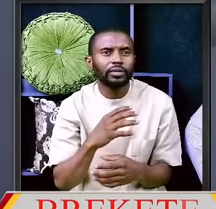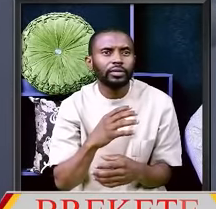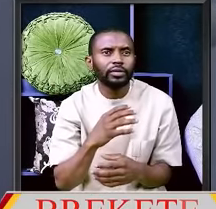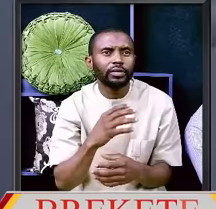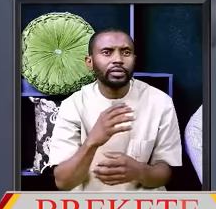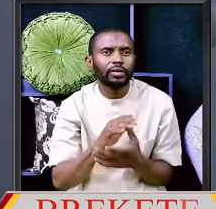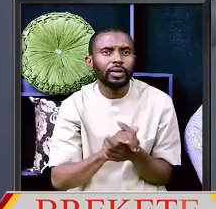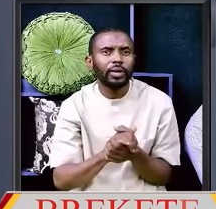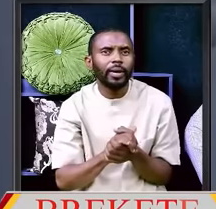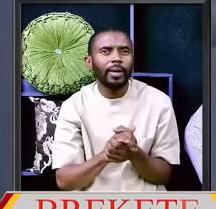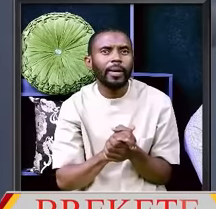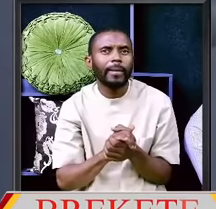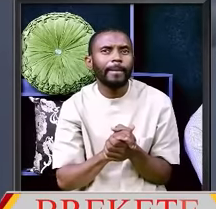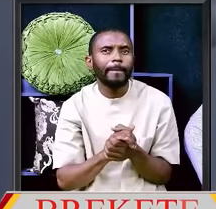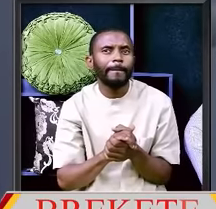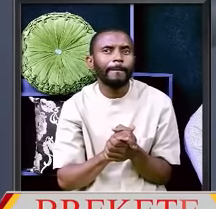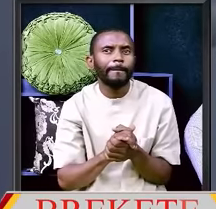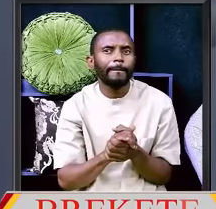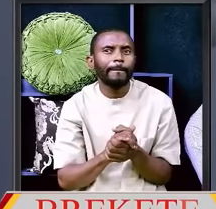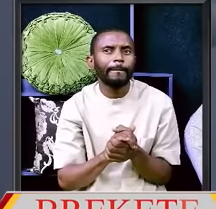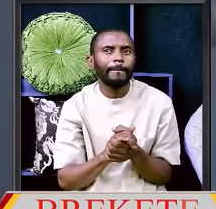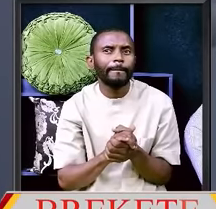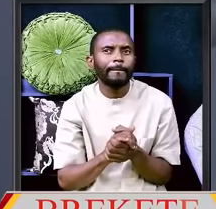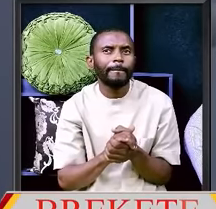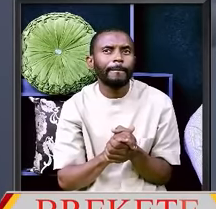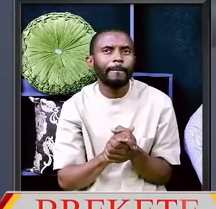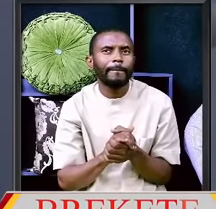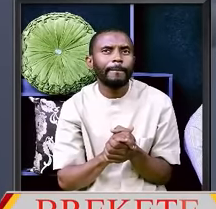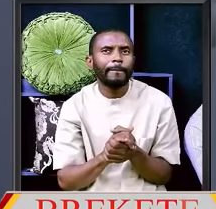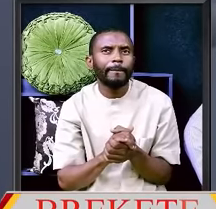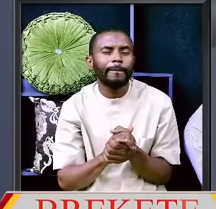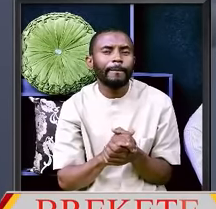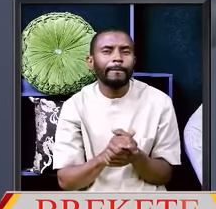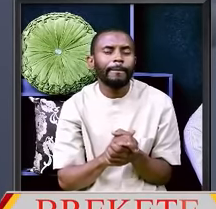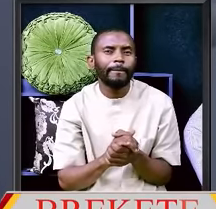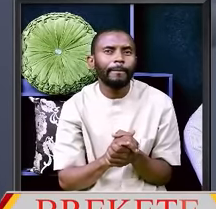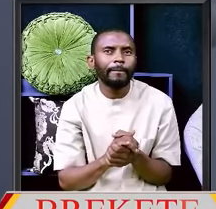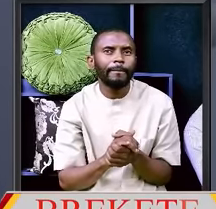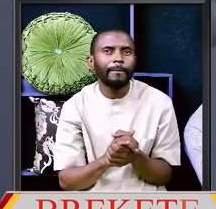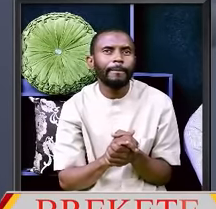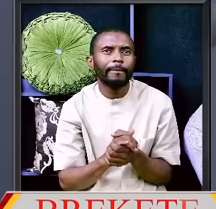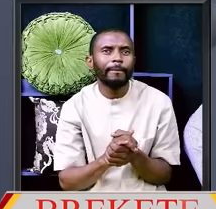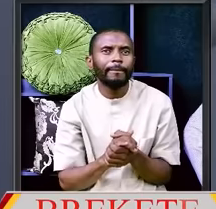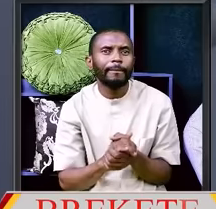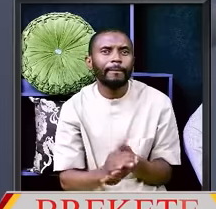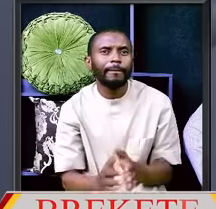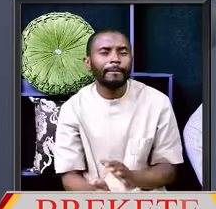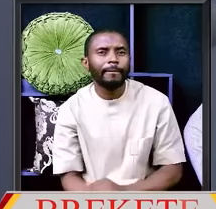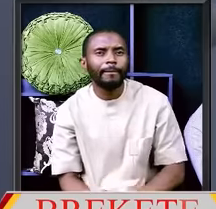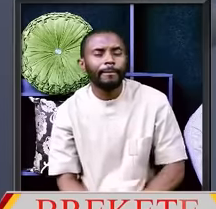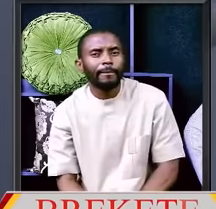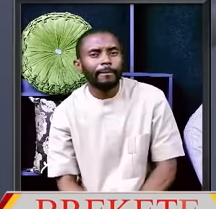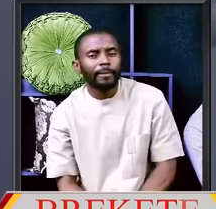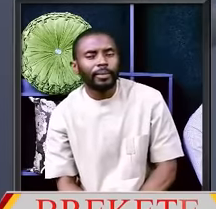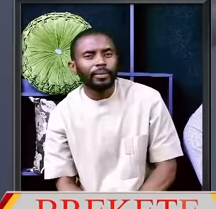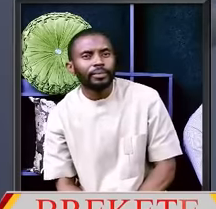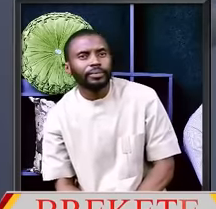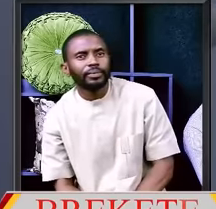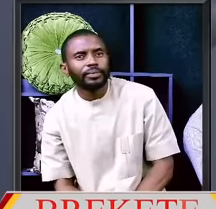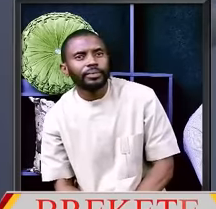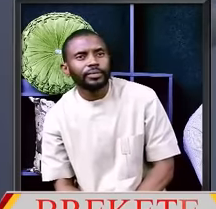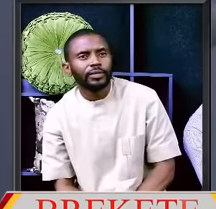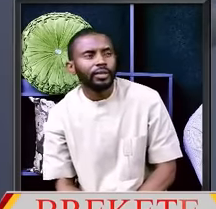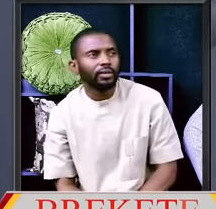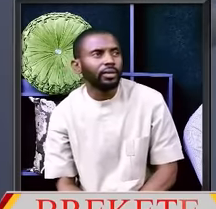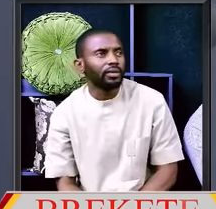because they take the app for them, when they know they enter the app. Well, that CCTV camera will bring many proof come.